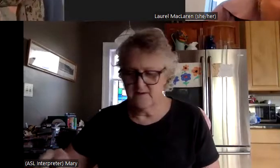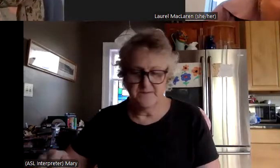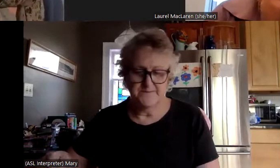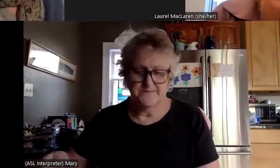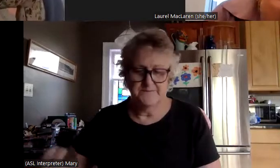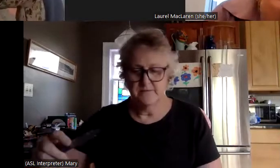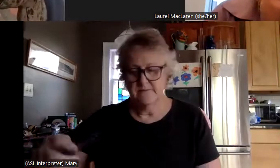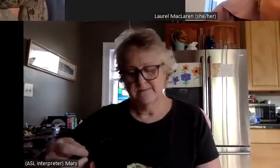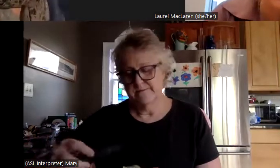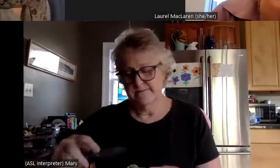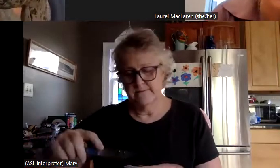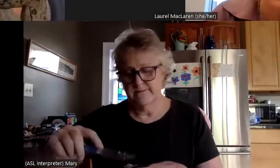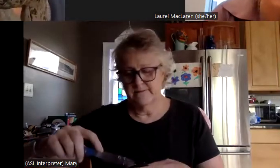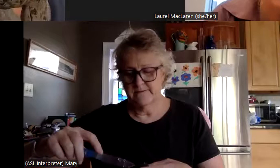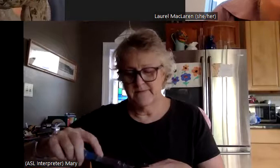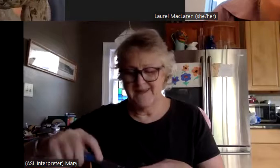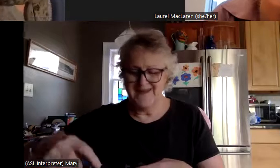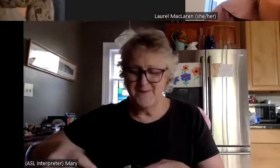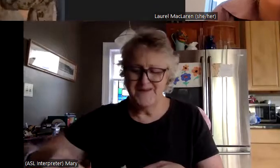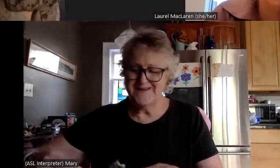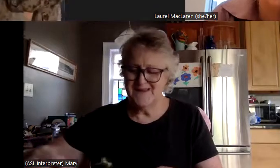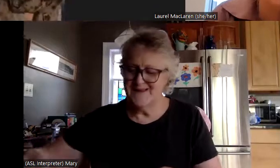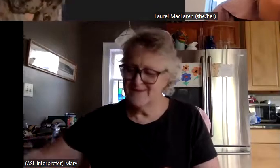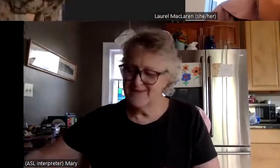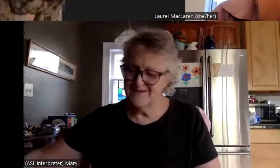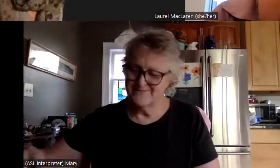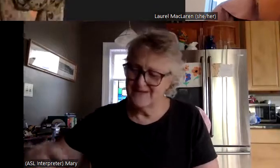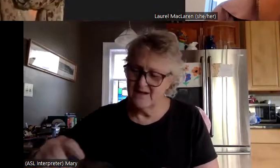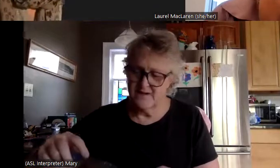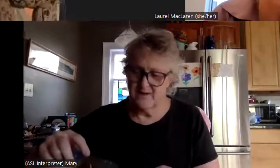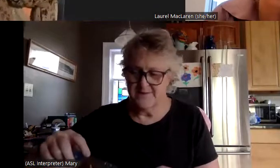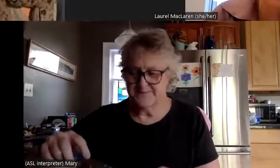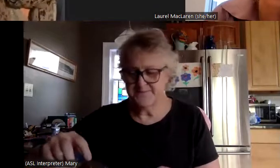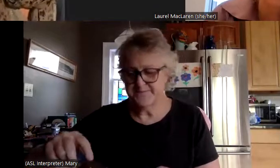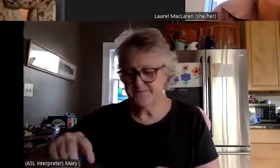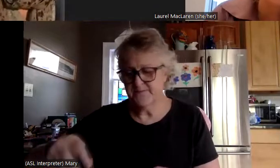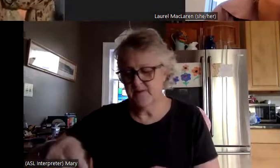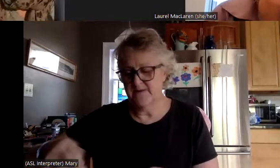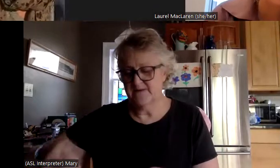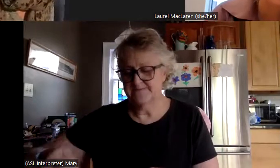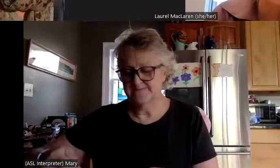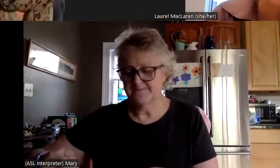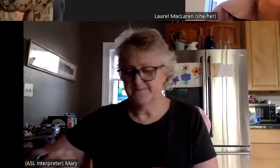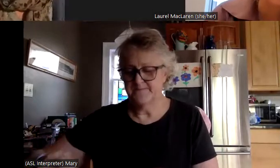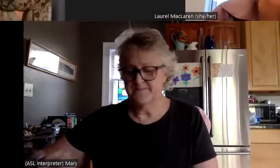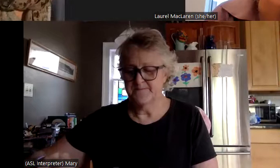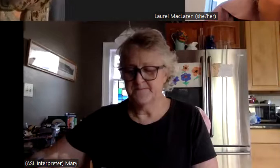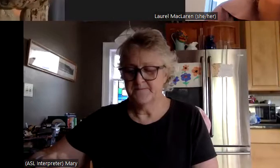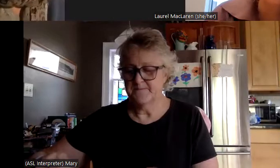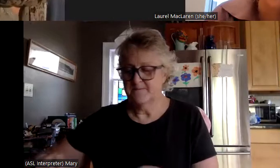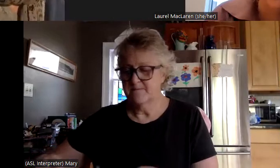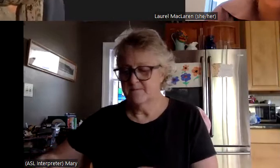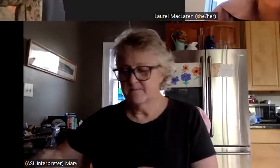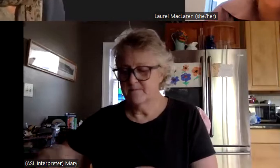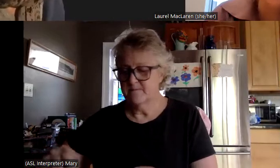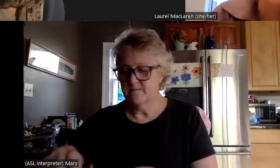Imperfect, so Oh, well, there you go. oh, well, yeah, then I mean, even it's more not- so. They, anyway. Yeah. Whatever. I think that you should always have